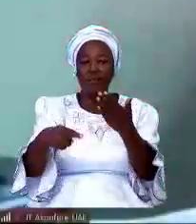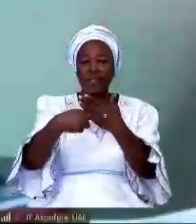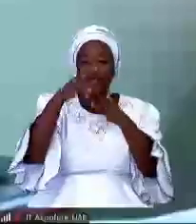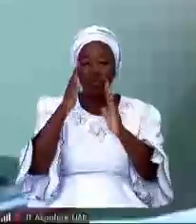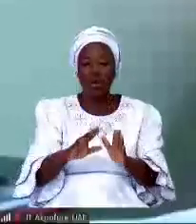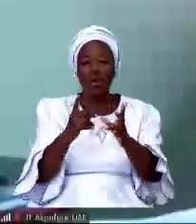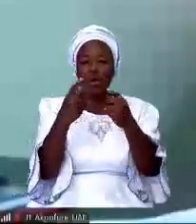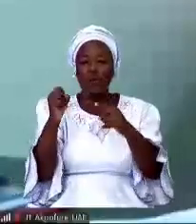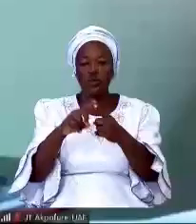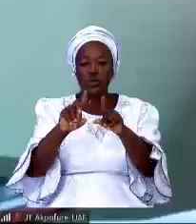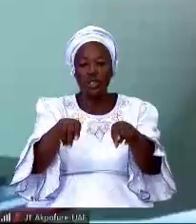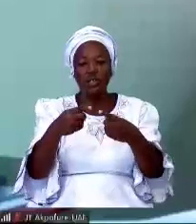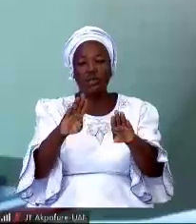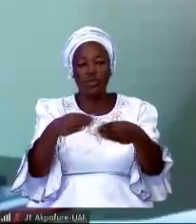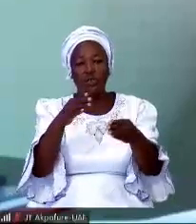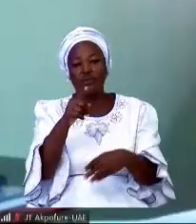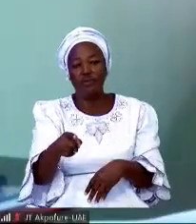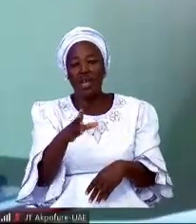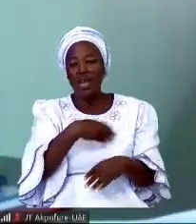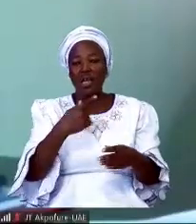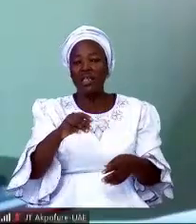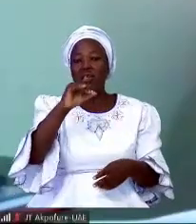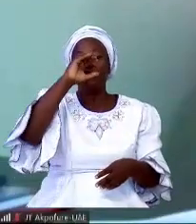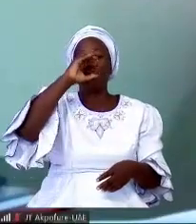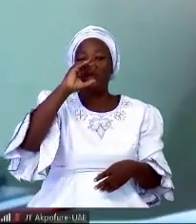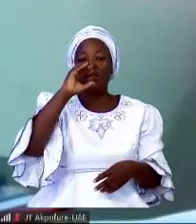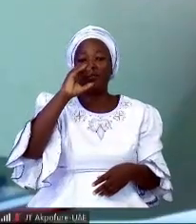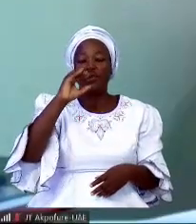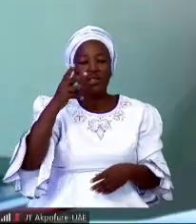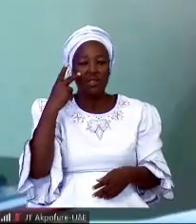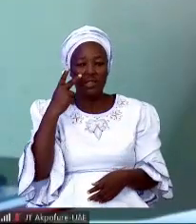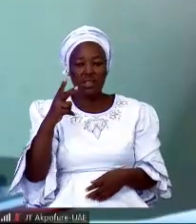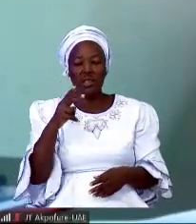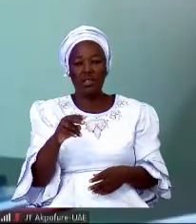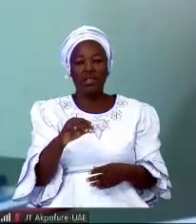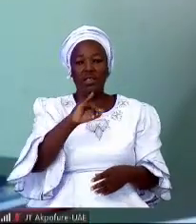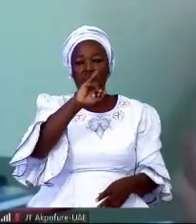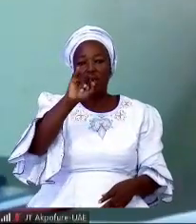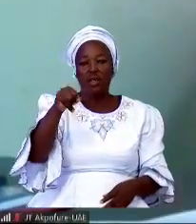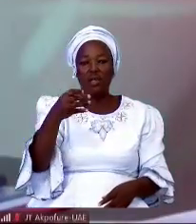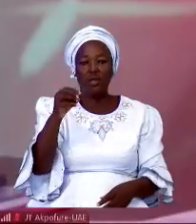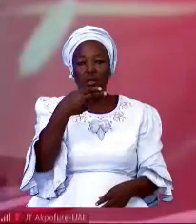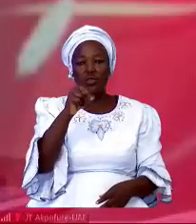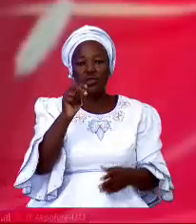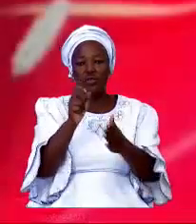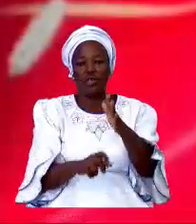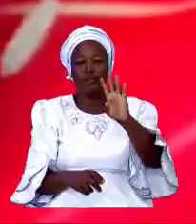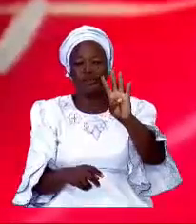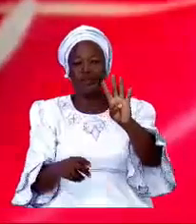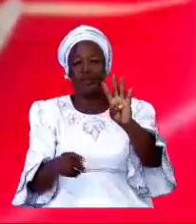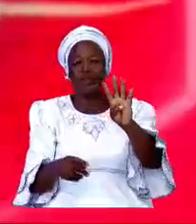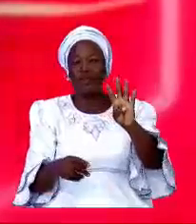food that the divine restorer comes to give you, and the drink. Look at